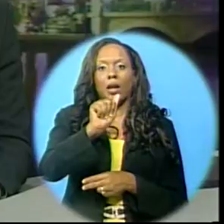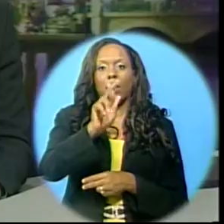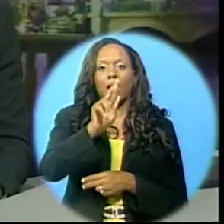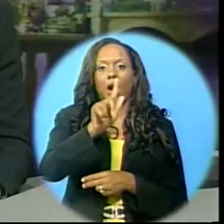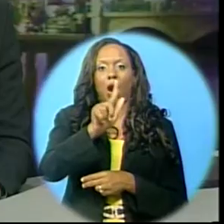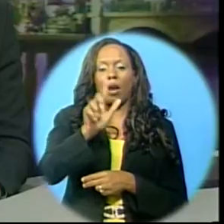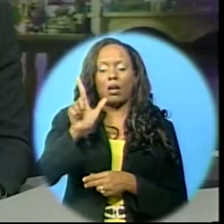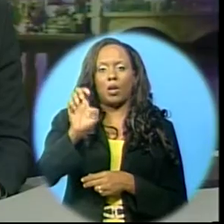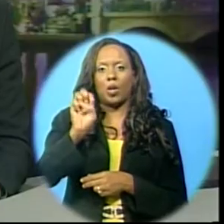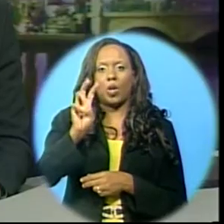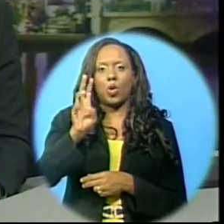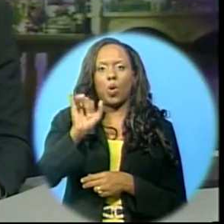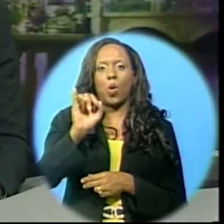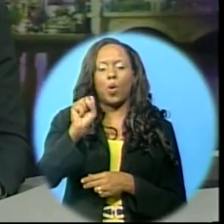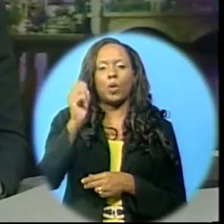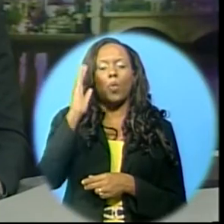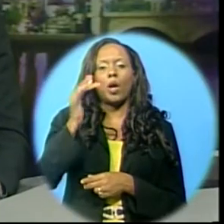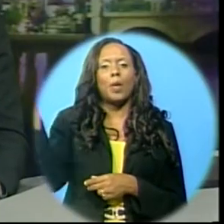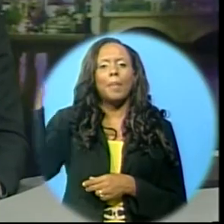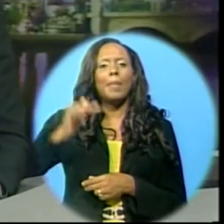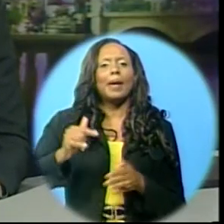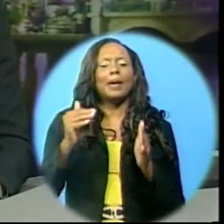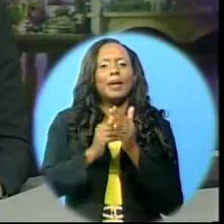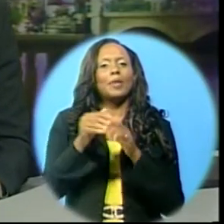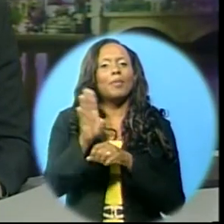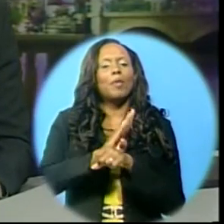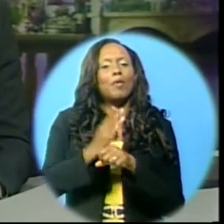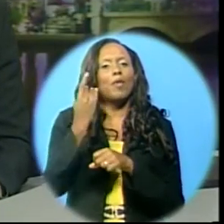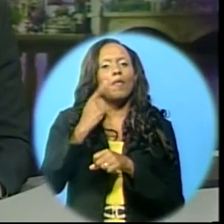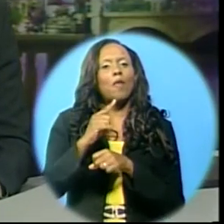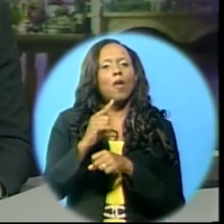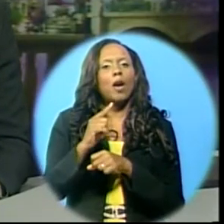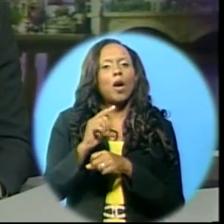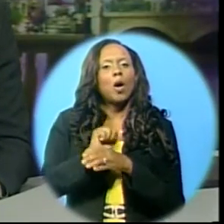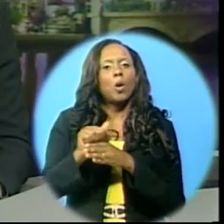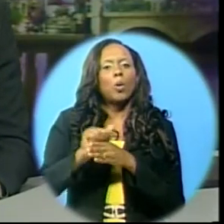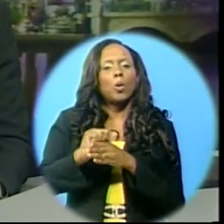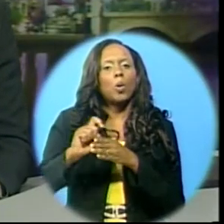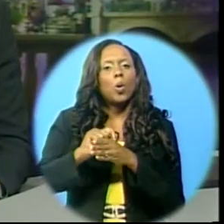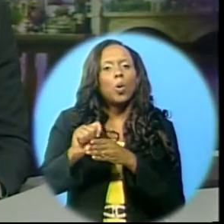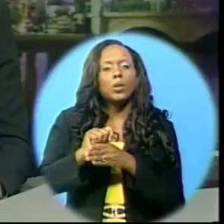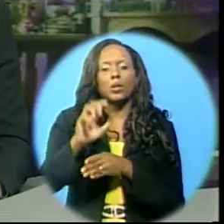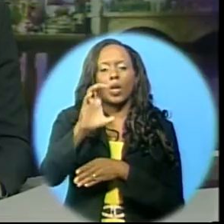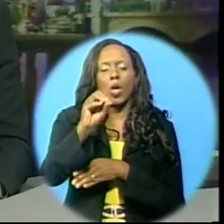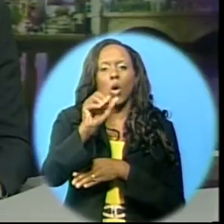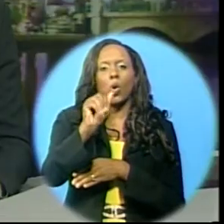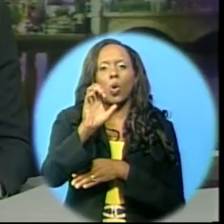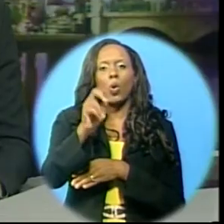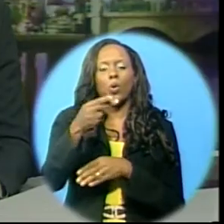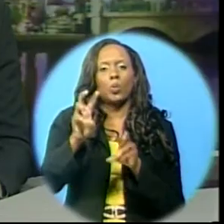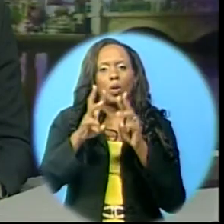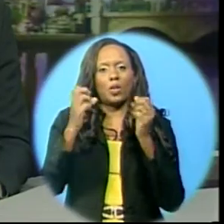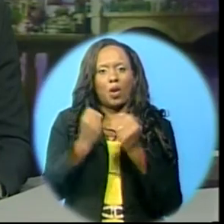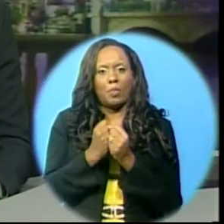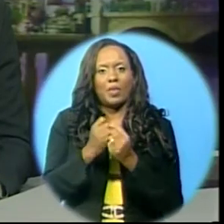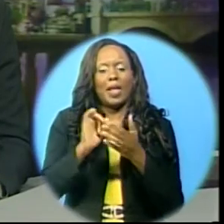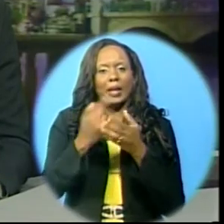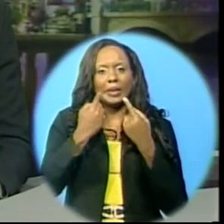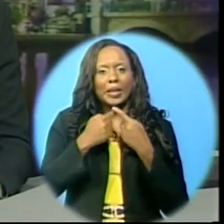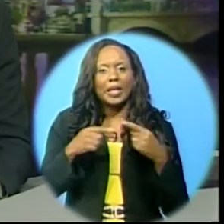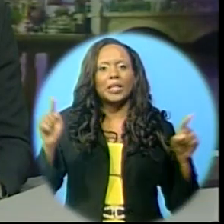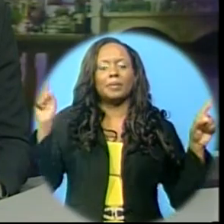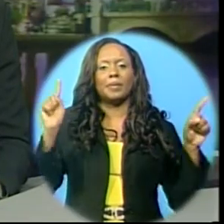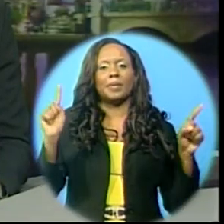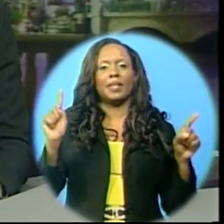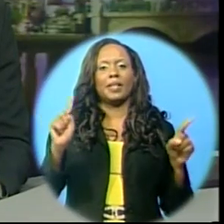Barbados again to run another coaching workshop. Sports Minister Stephen Lashley made the announcement recently at the end of